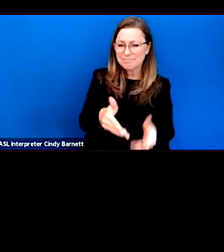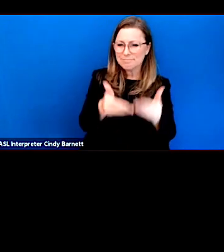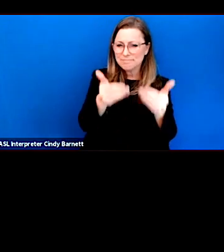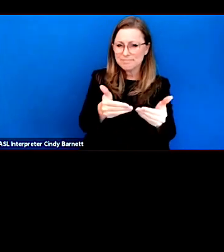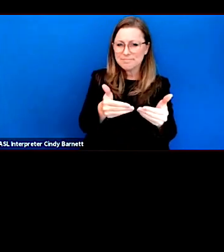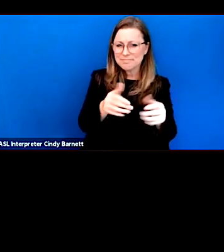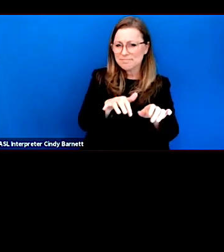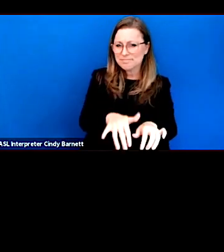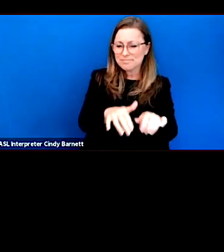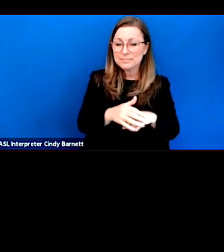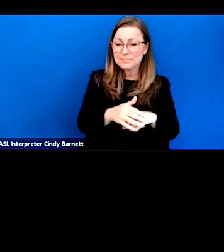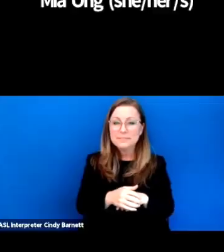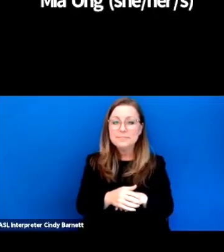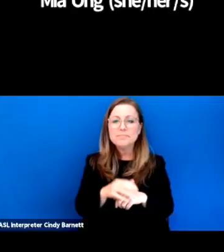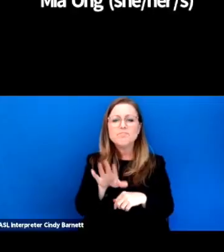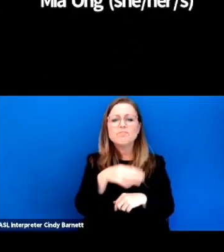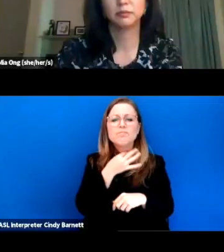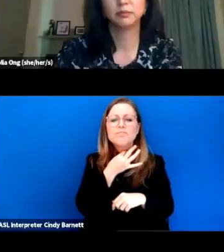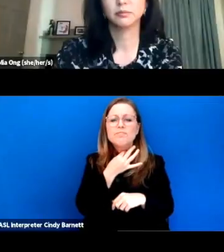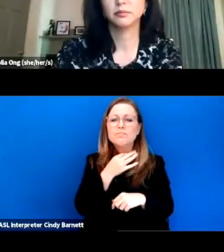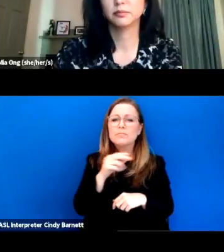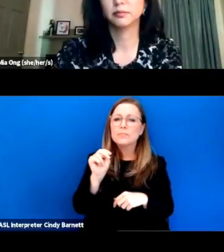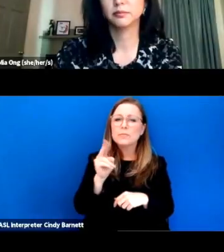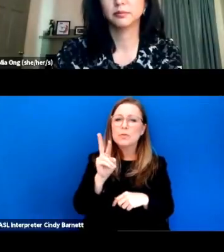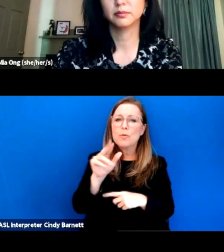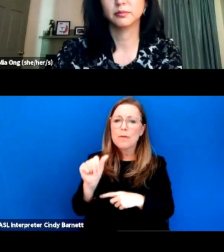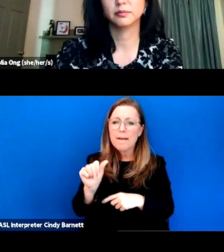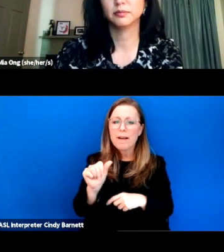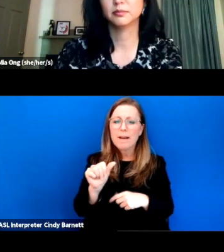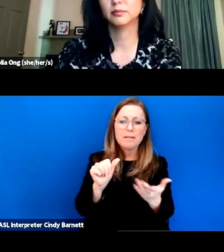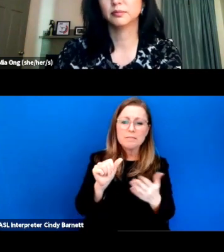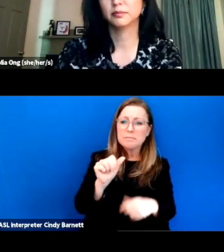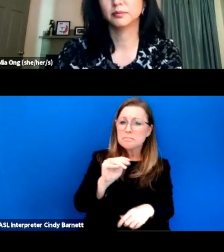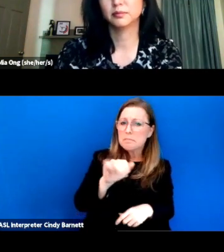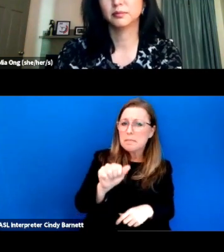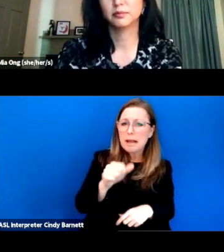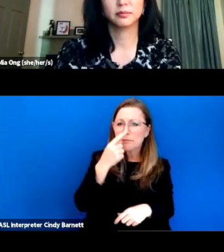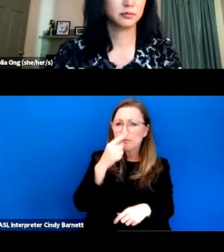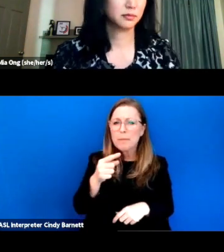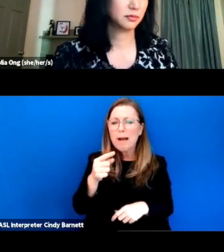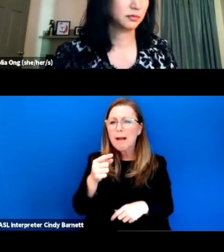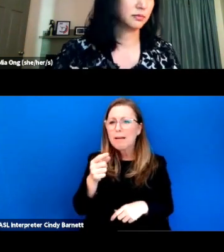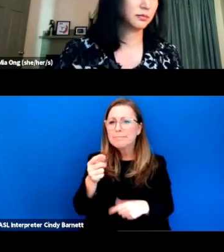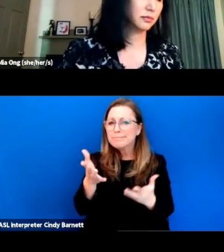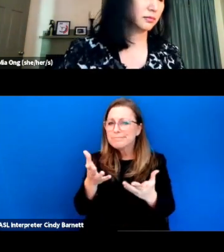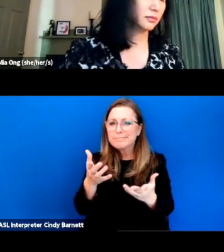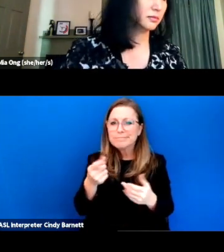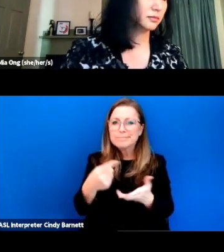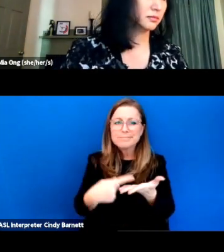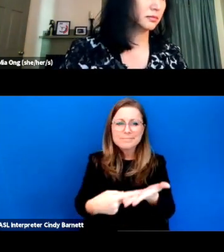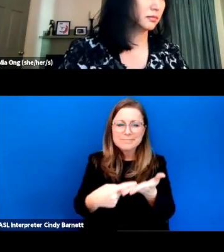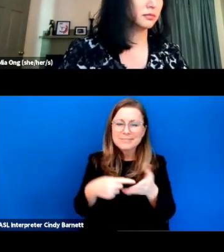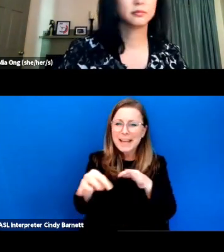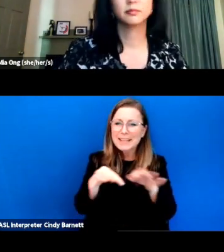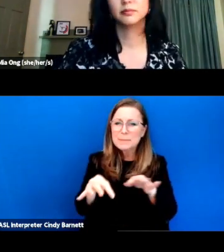or Nuria, if you can talk a little bit more about the distinction between a meta-synthesis